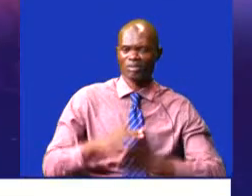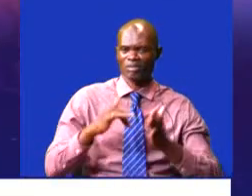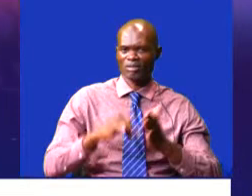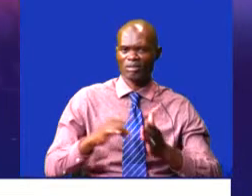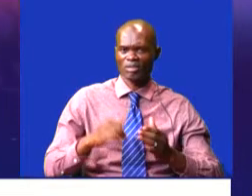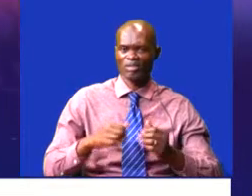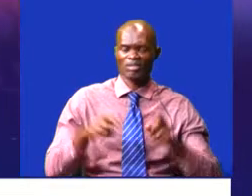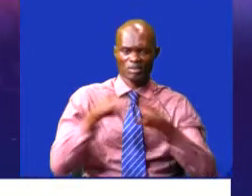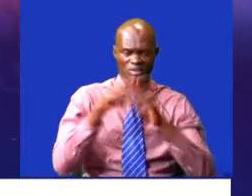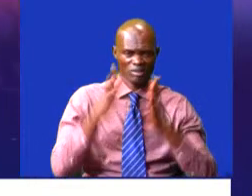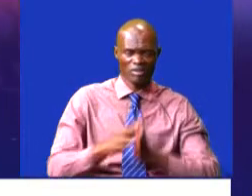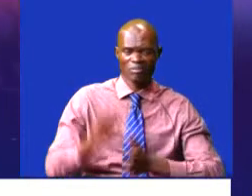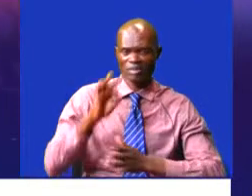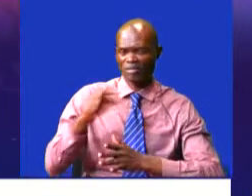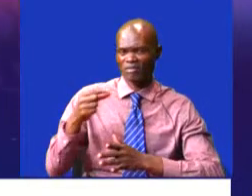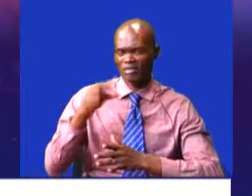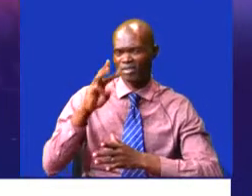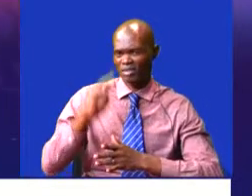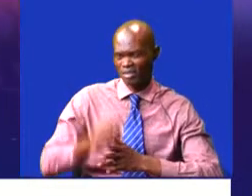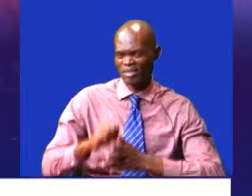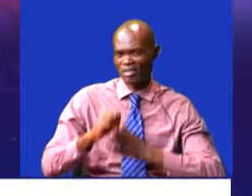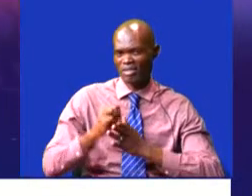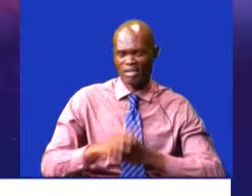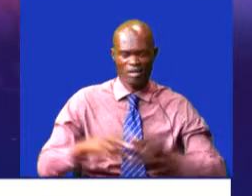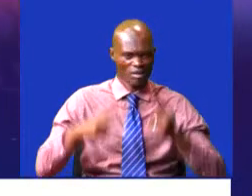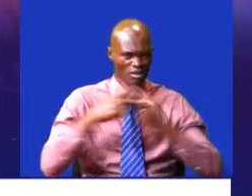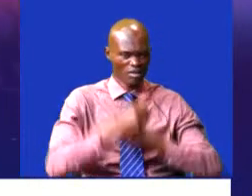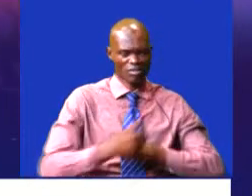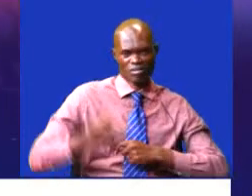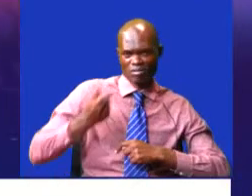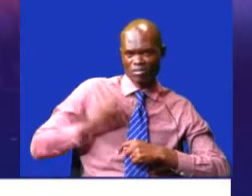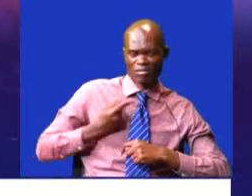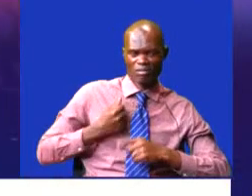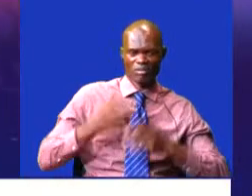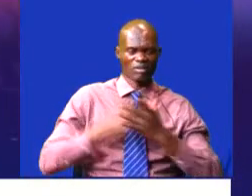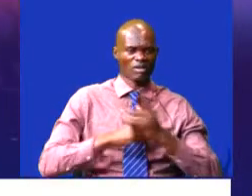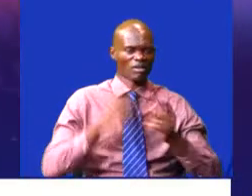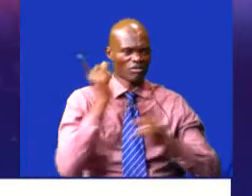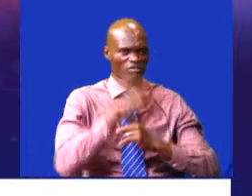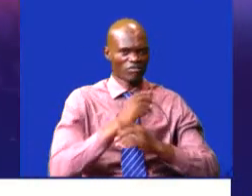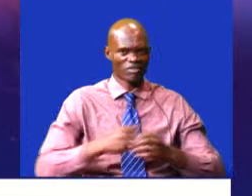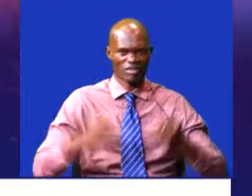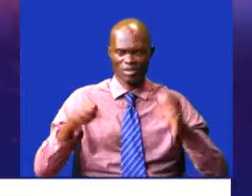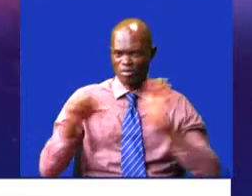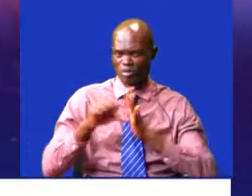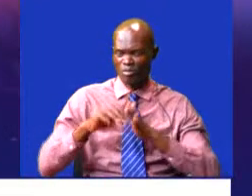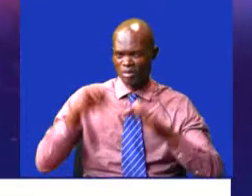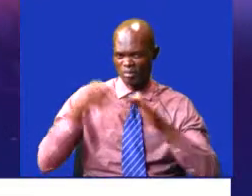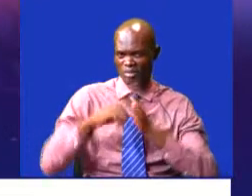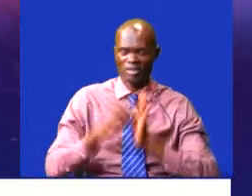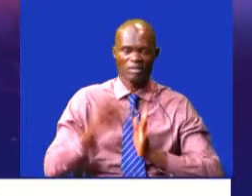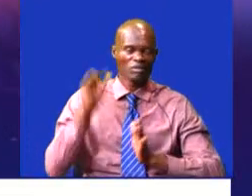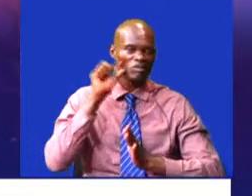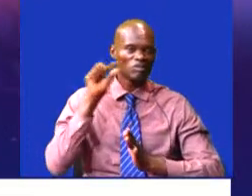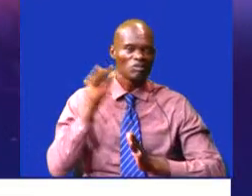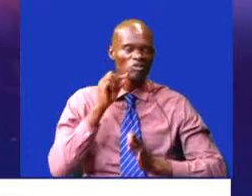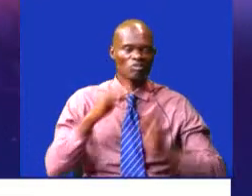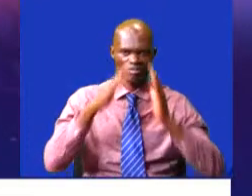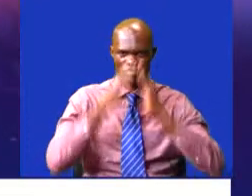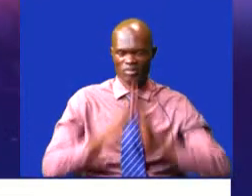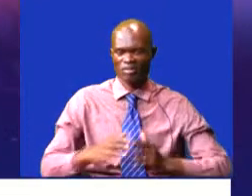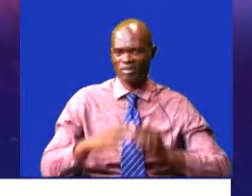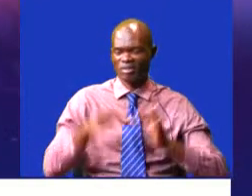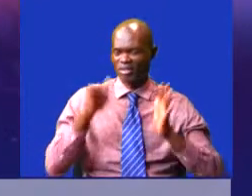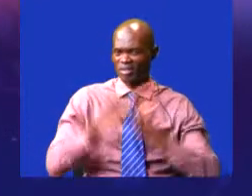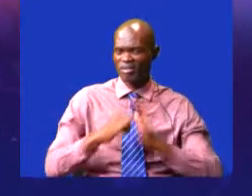wach martero nyithindo manyiri nyangu kachel kod tieko lwenje mag udi mabende ndendo kaka gender-based violence. Riroge